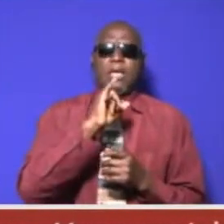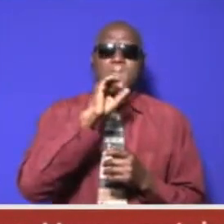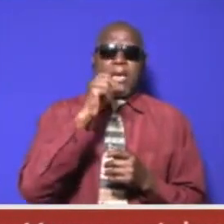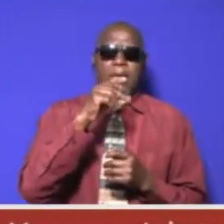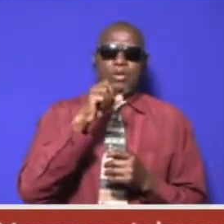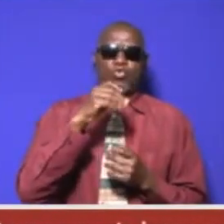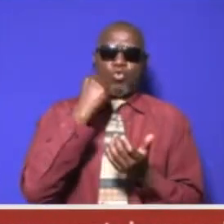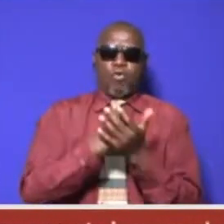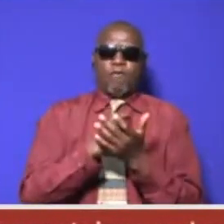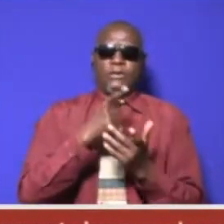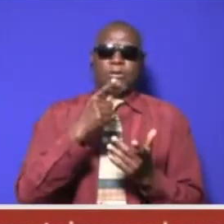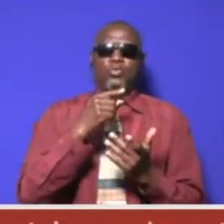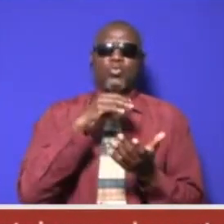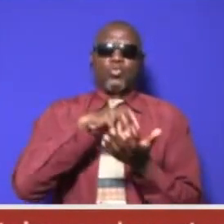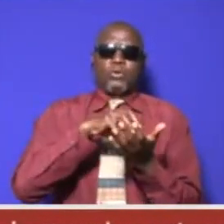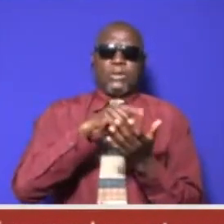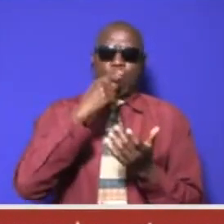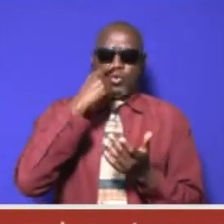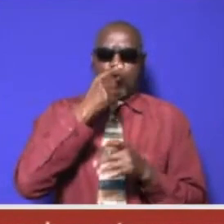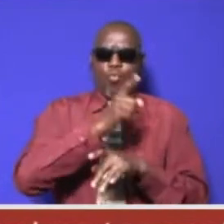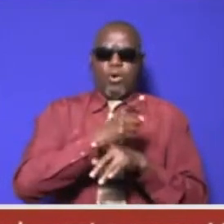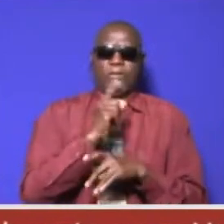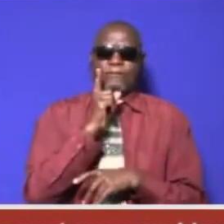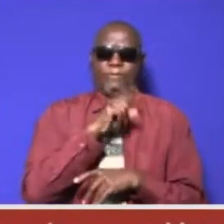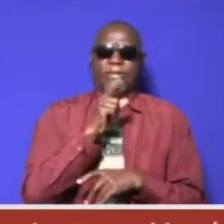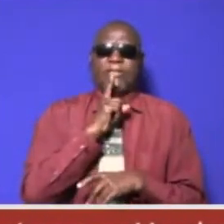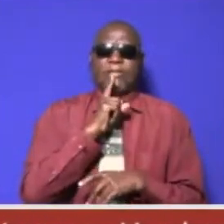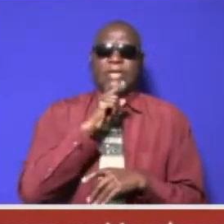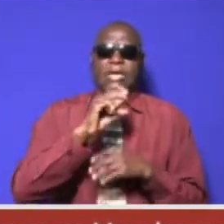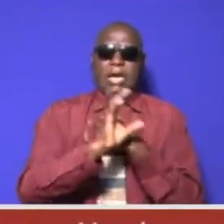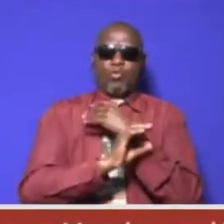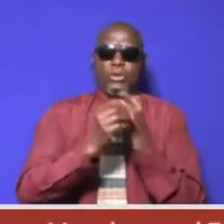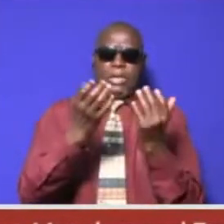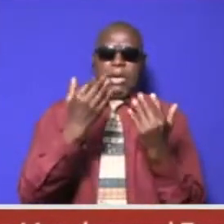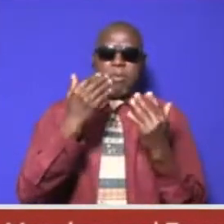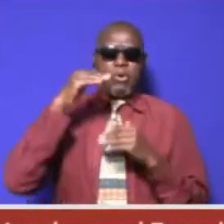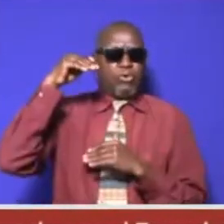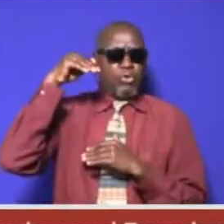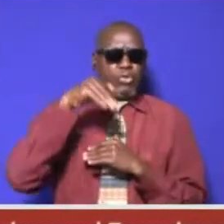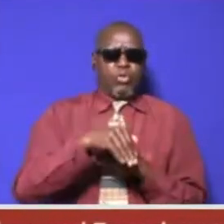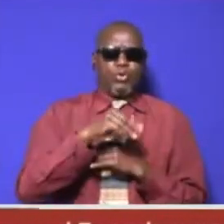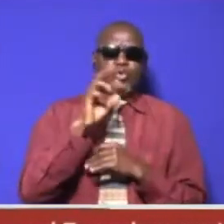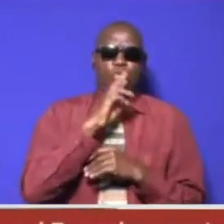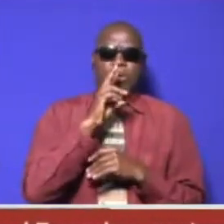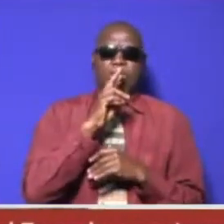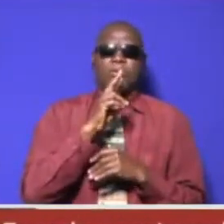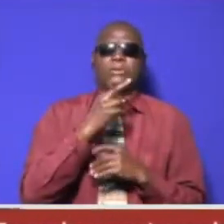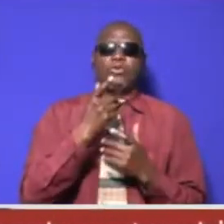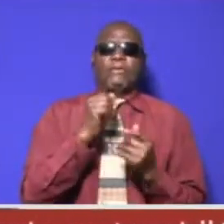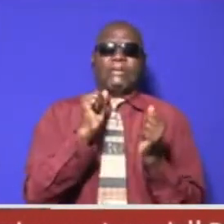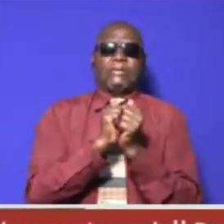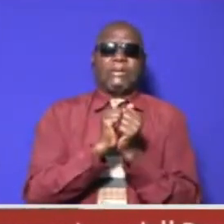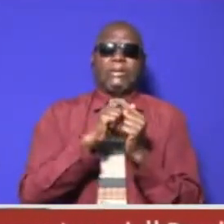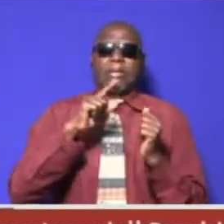in Sudan, indicating that the country is approaching a breaking point with the threats of tens of thousands